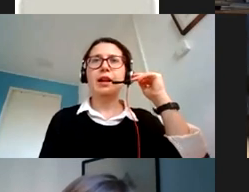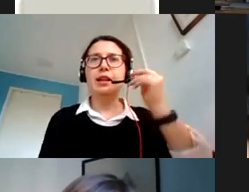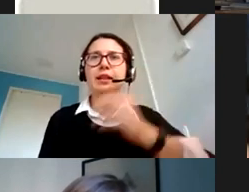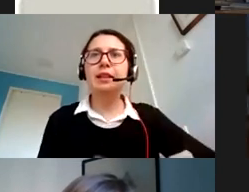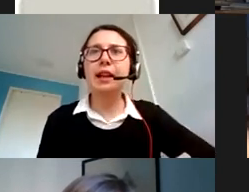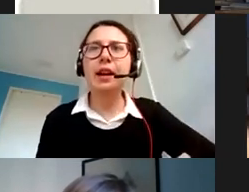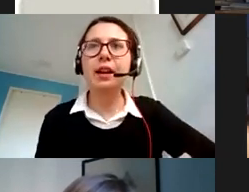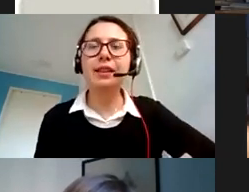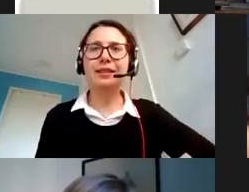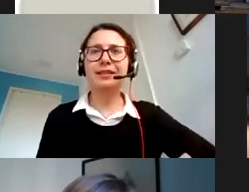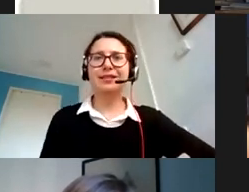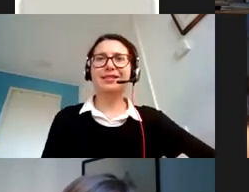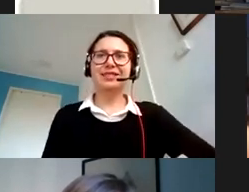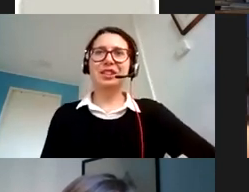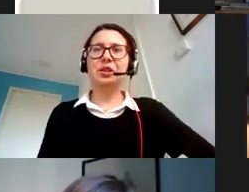Ah, yes, Claire.